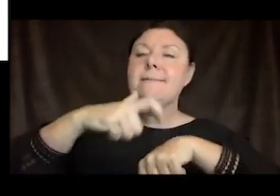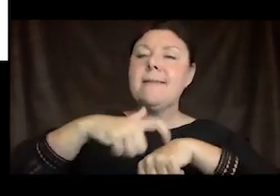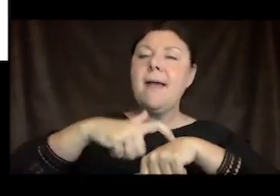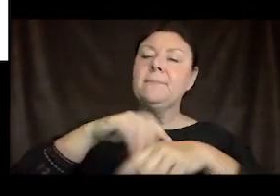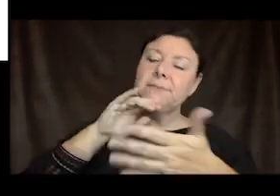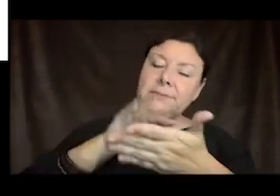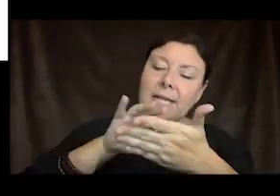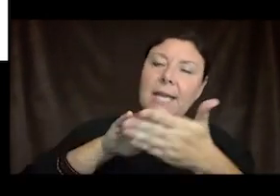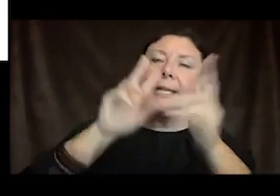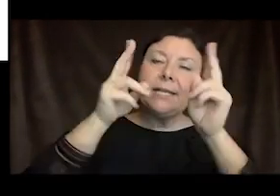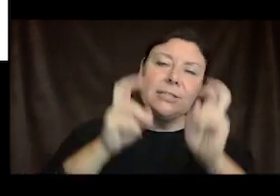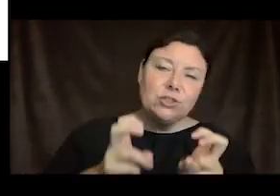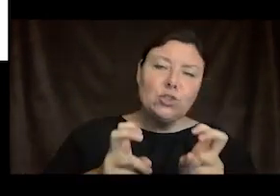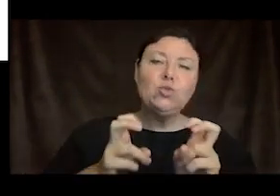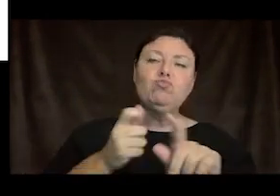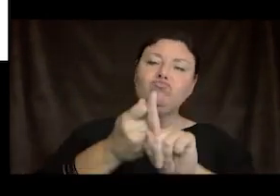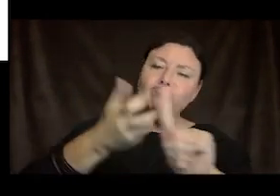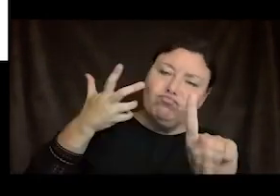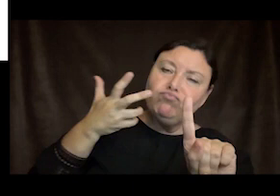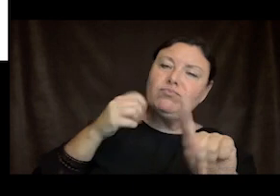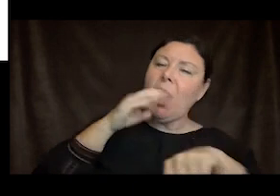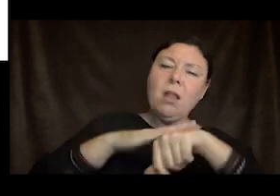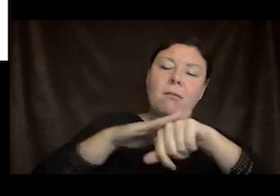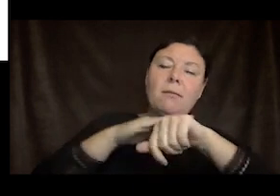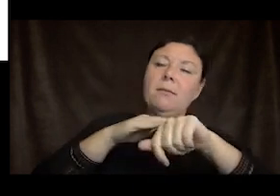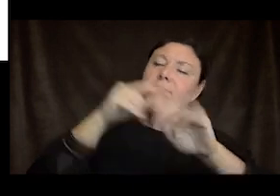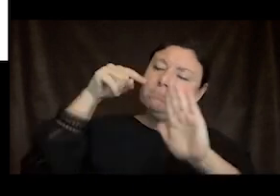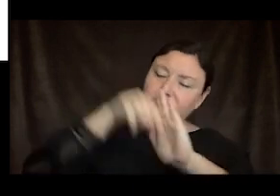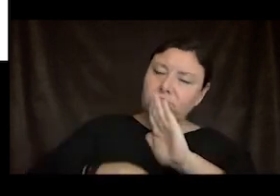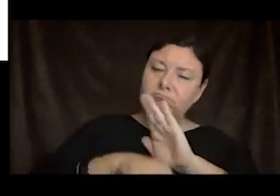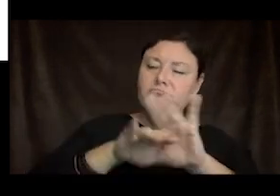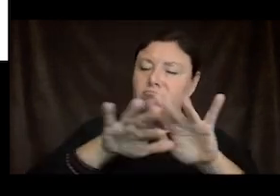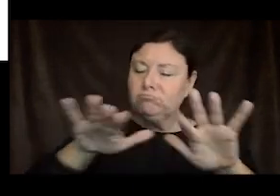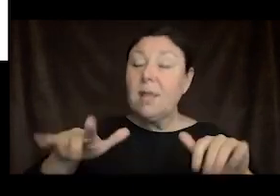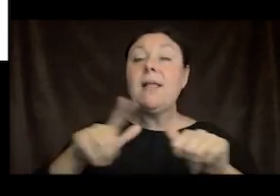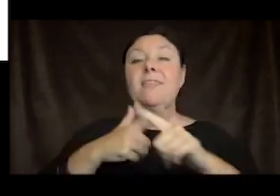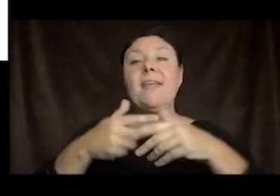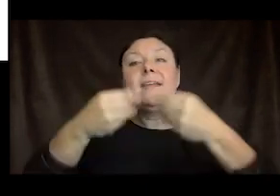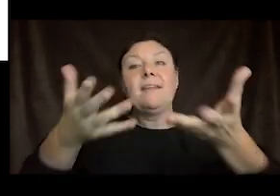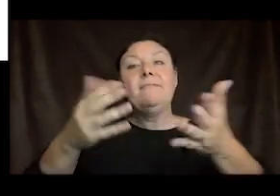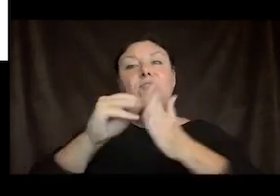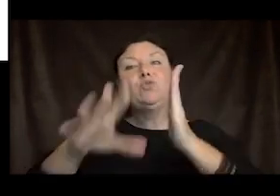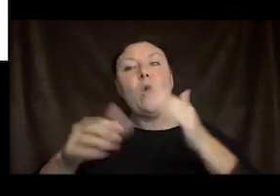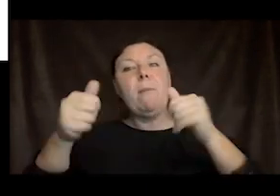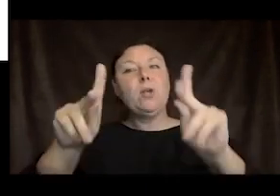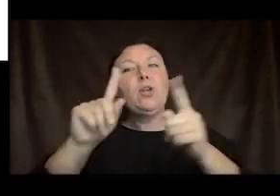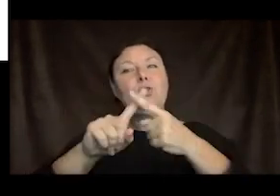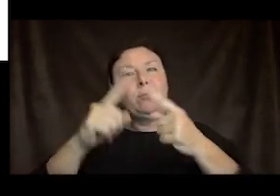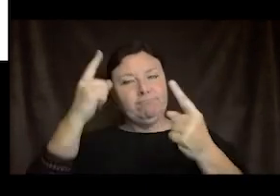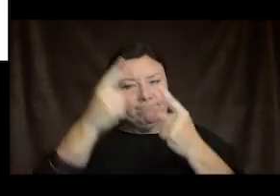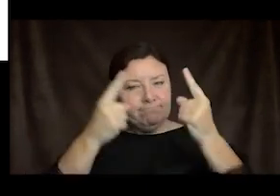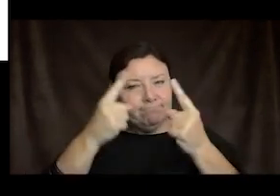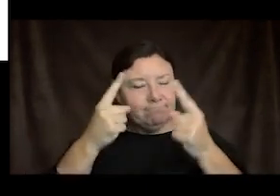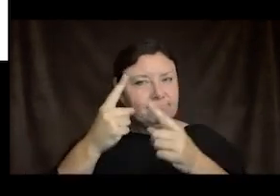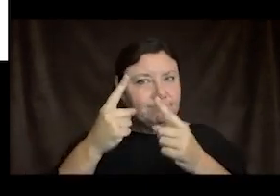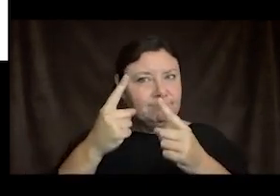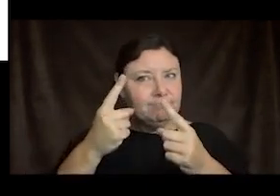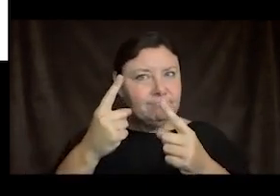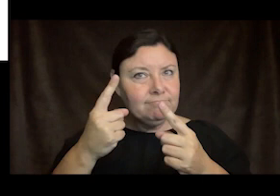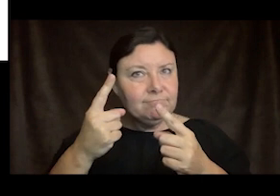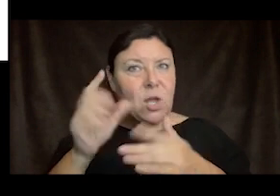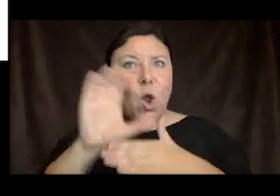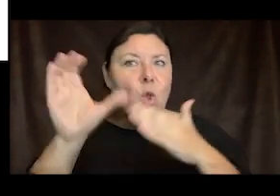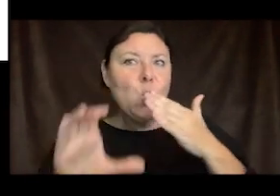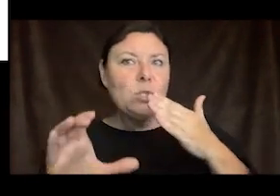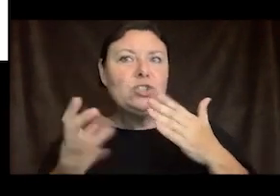at depth, students can be given an opportunity to come up with some conclusions around what they believe, if they're in